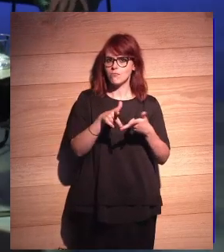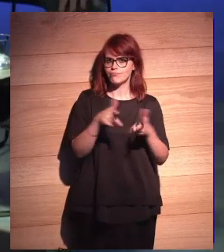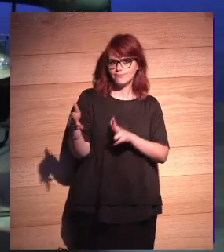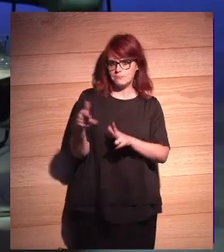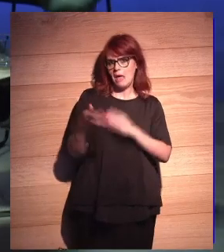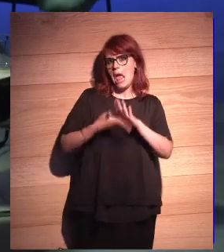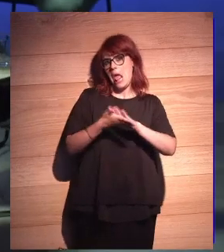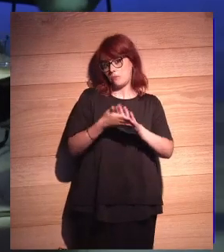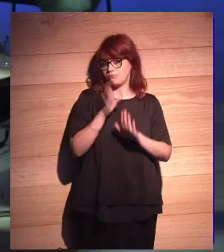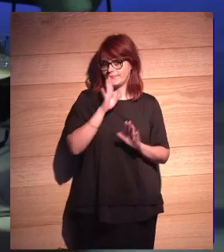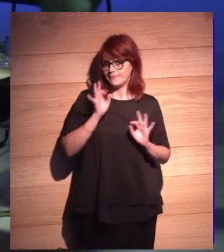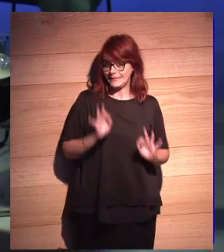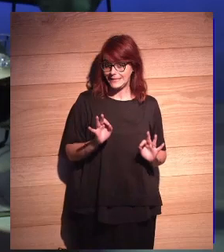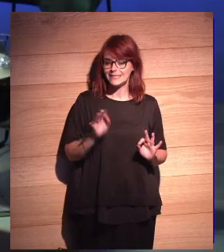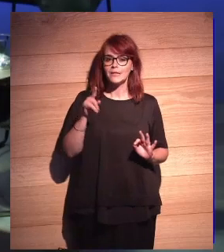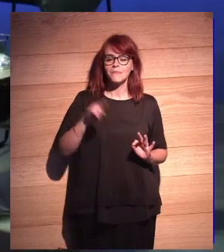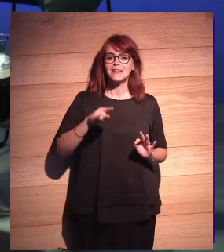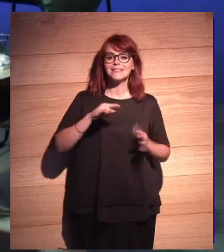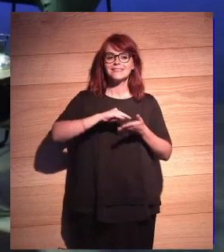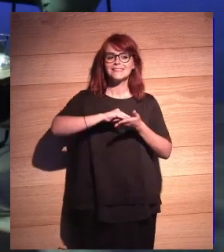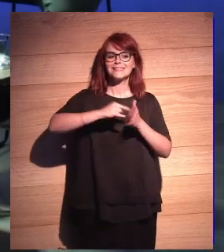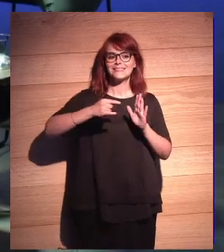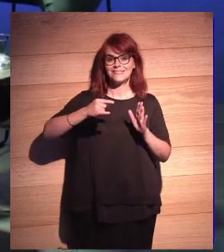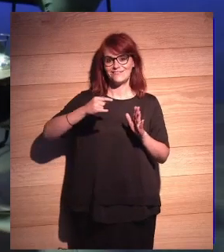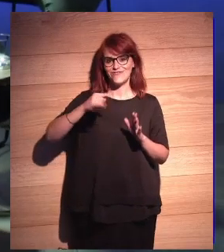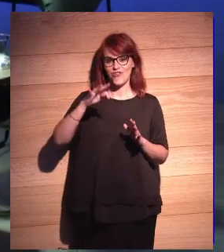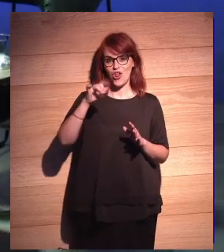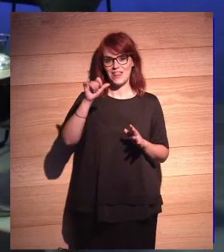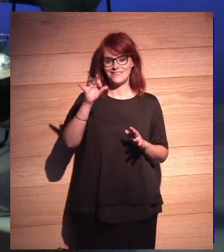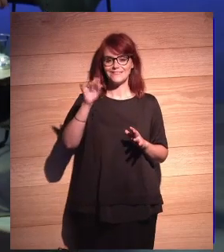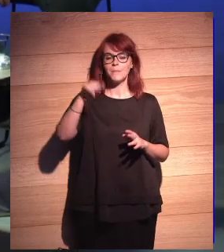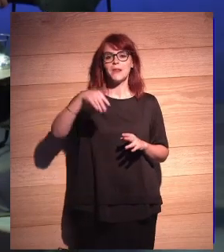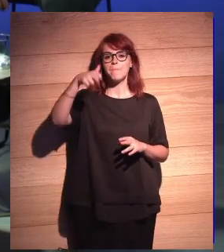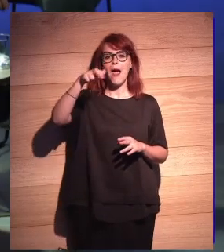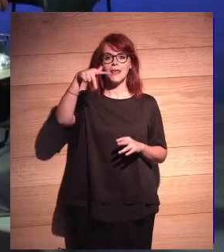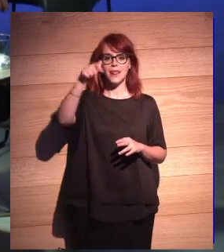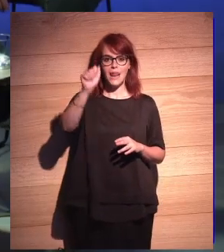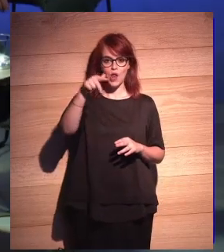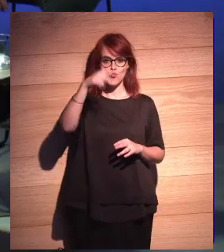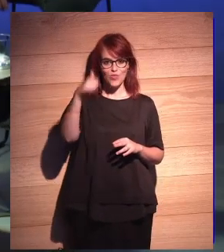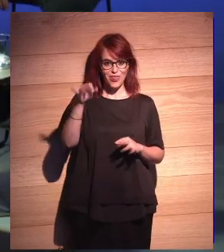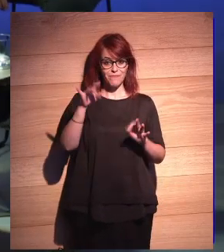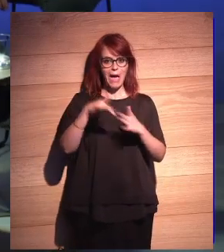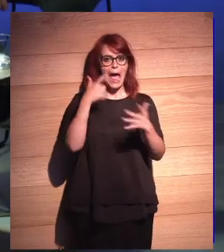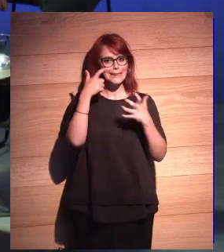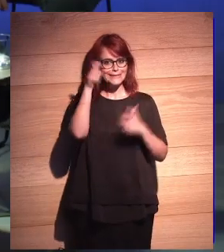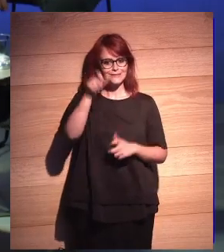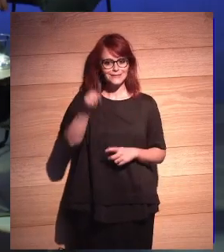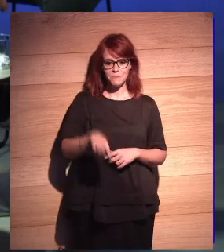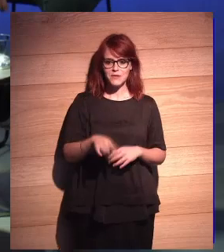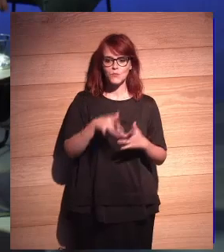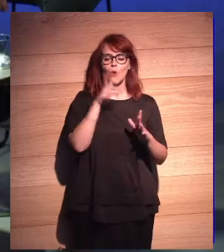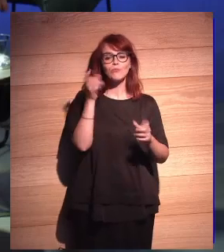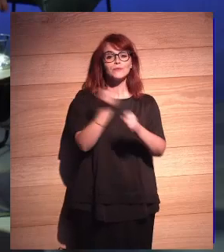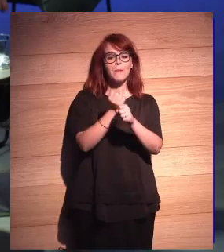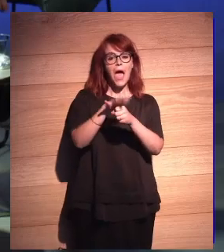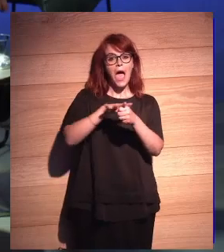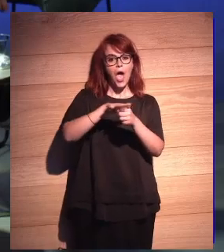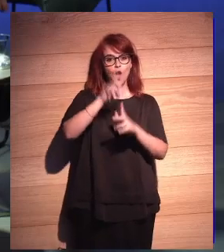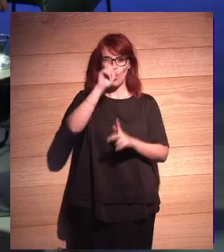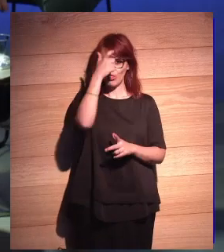technology. And last but not least, we have also Marina Núñez. She is also an artist, and